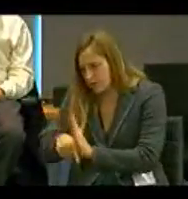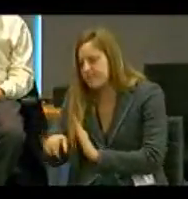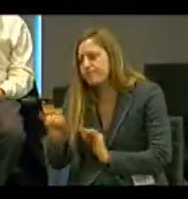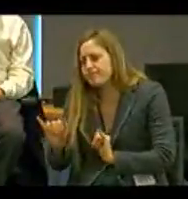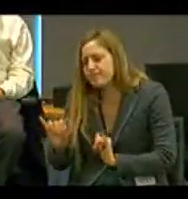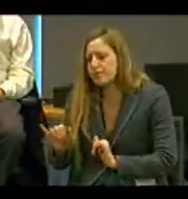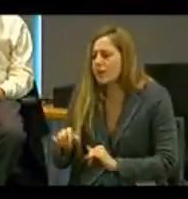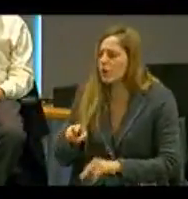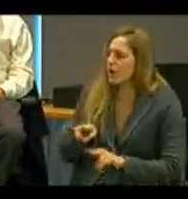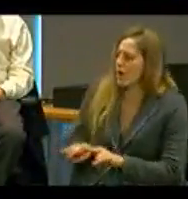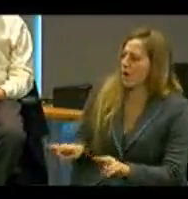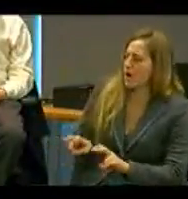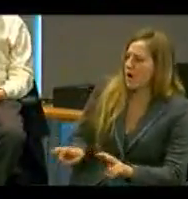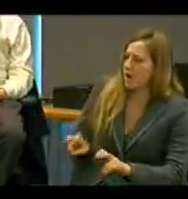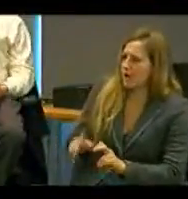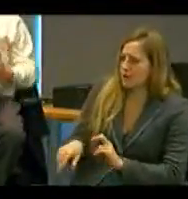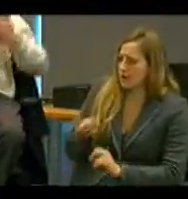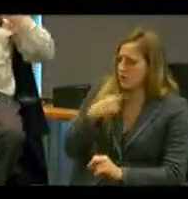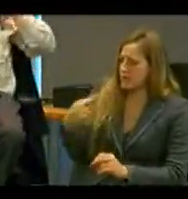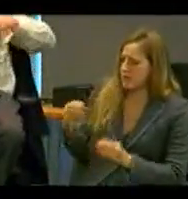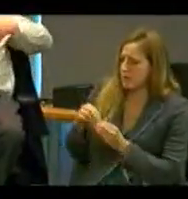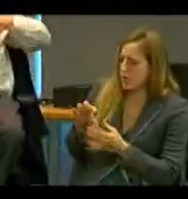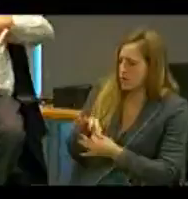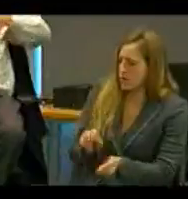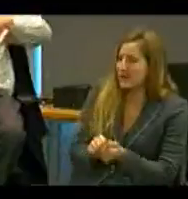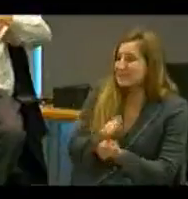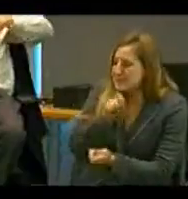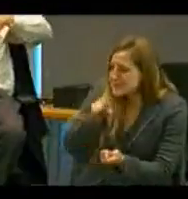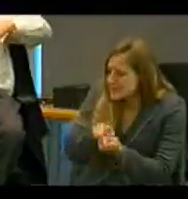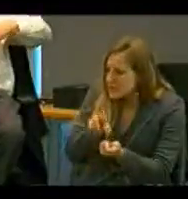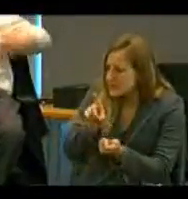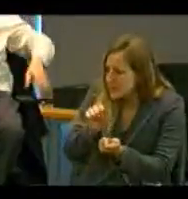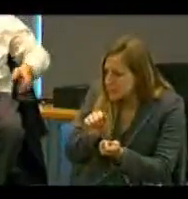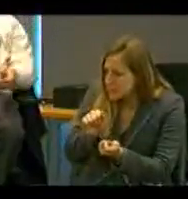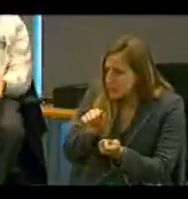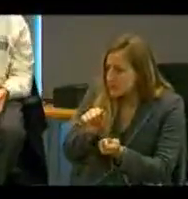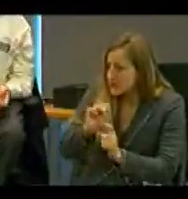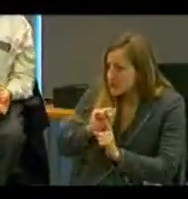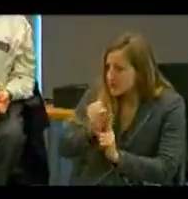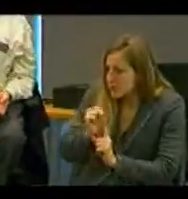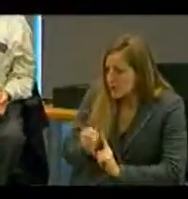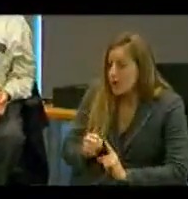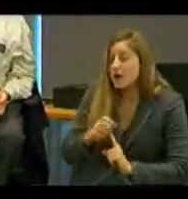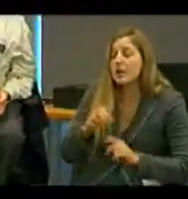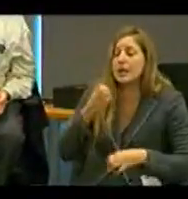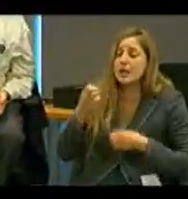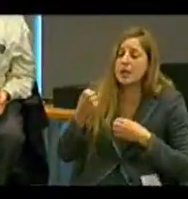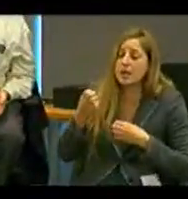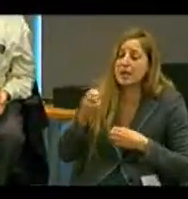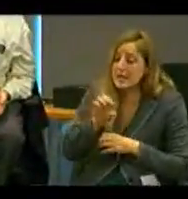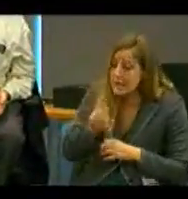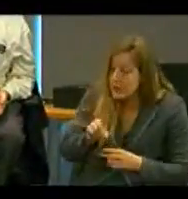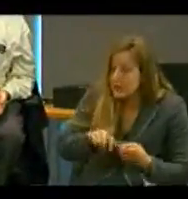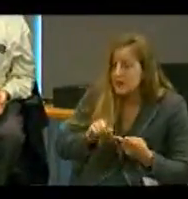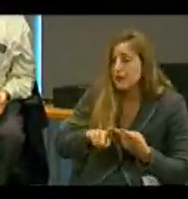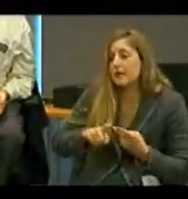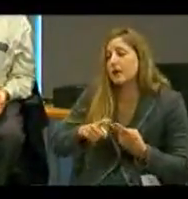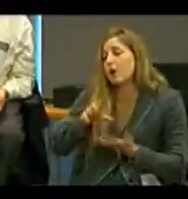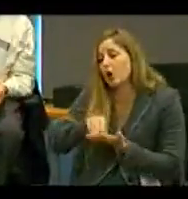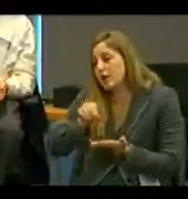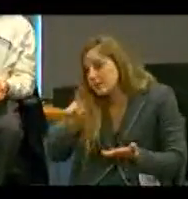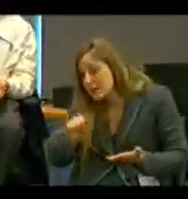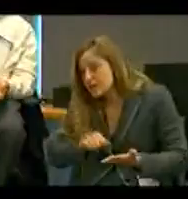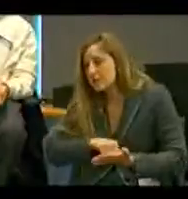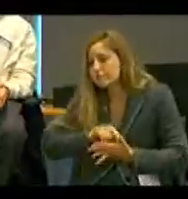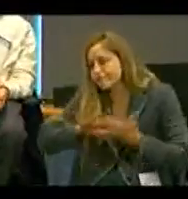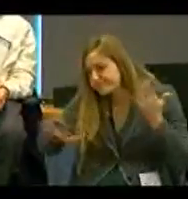is observed amongst specific disability conditions, emotional behavior disorders, learning disabilities, etc. And we also fail to